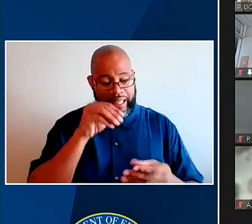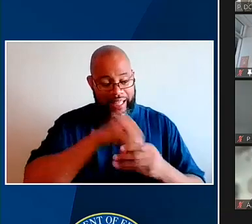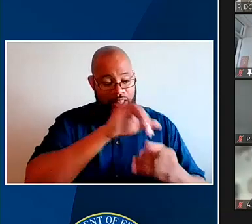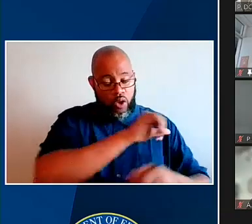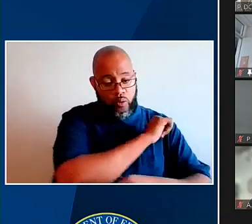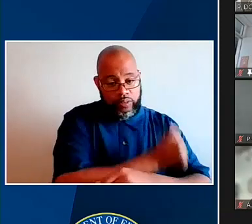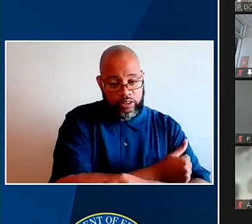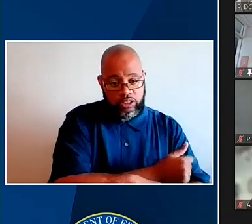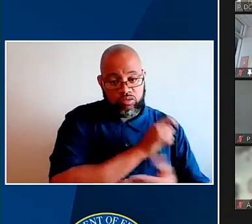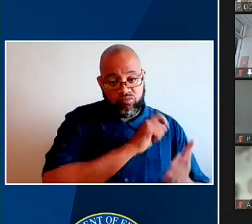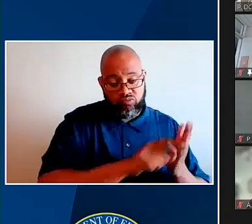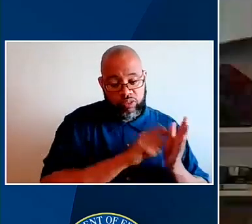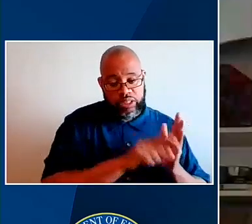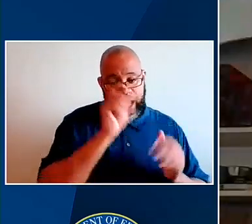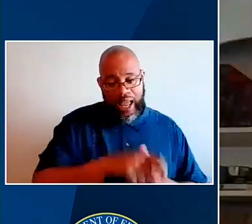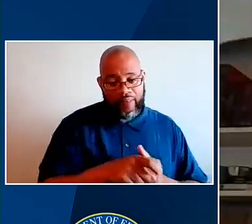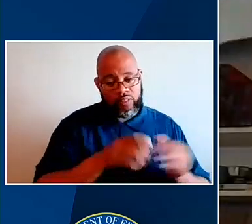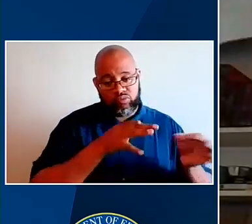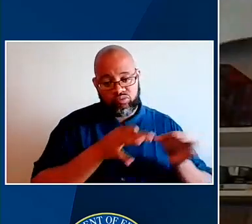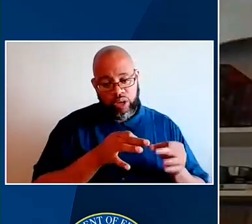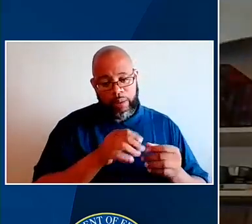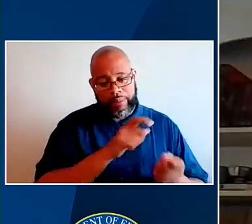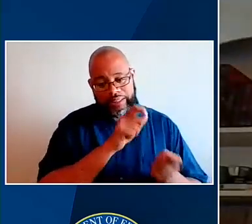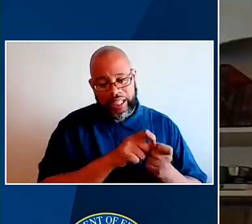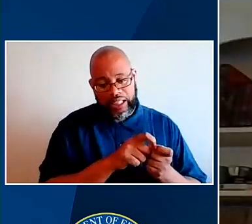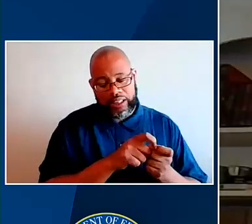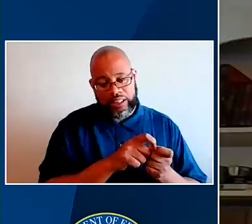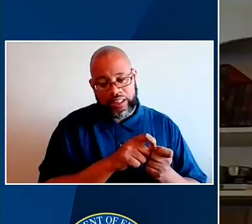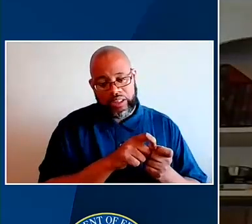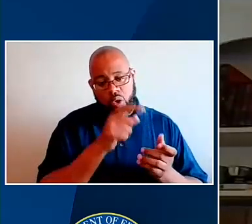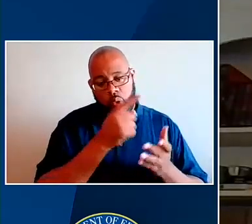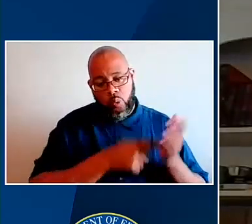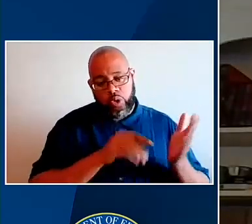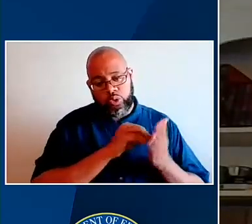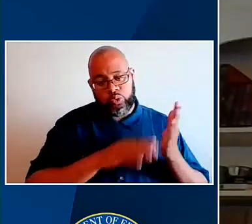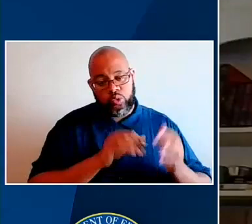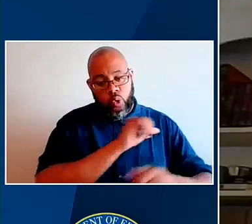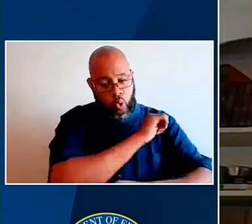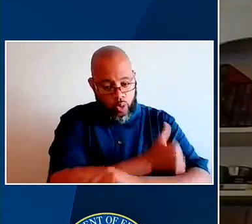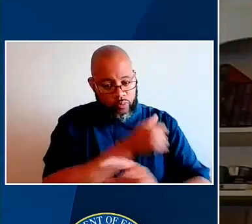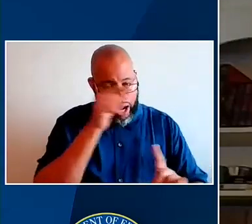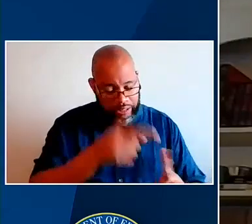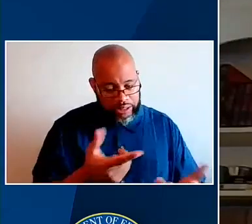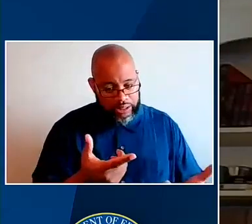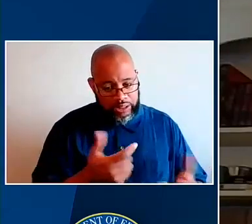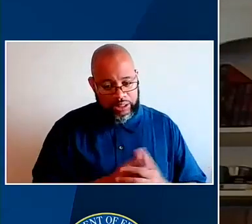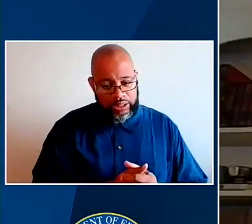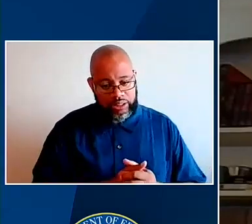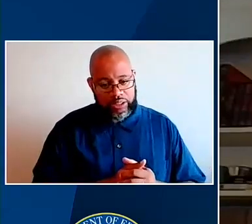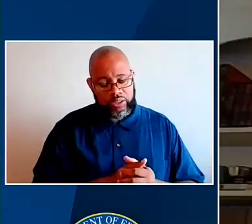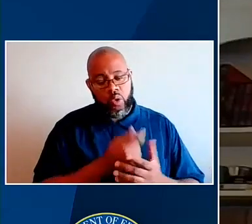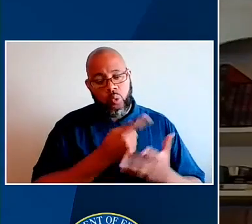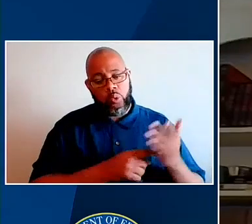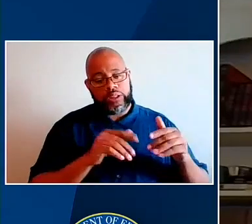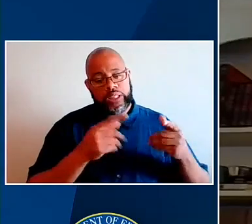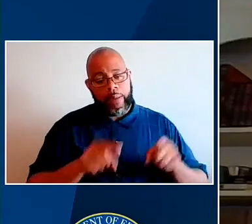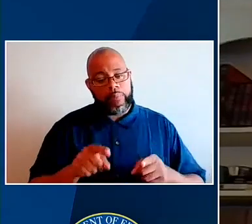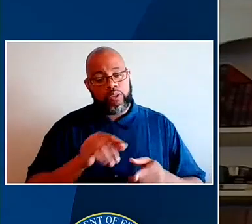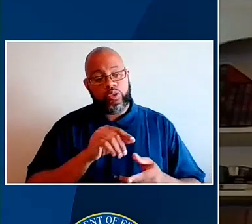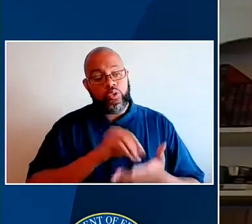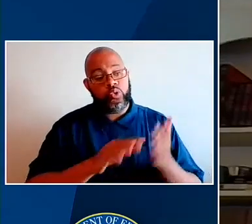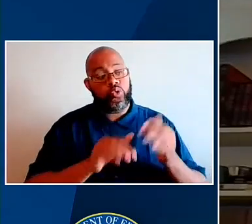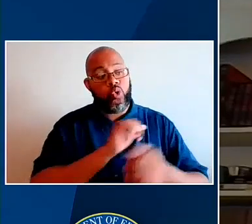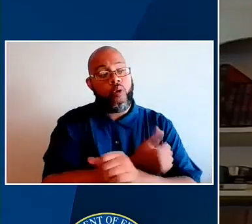that written authorization, it has to describe exactly what's the student authorizing you to do. You know, you're basically, what's happening is the student's authorizing you to